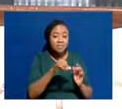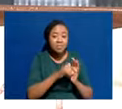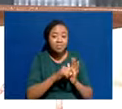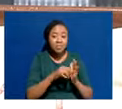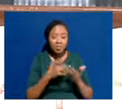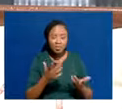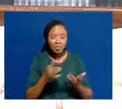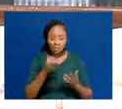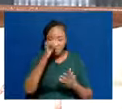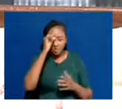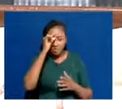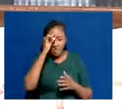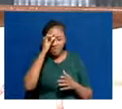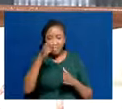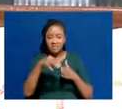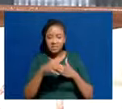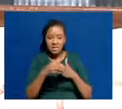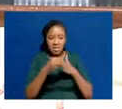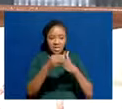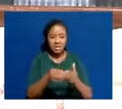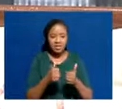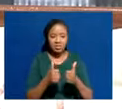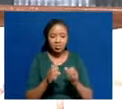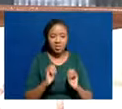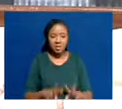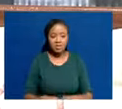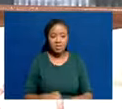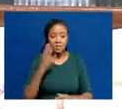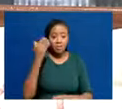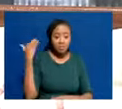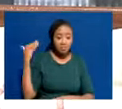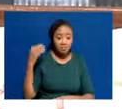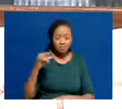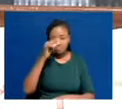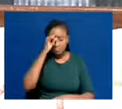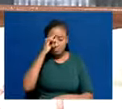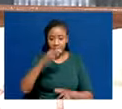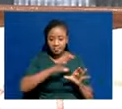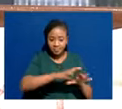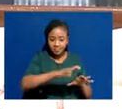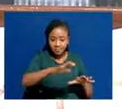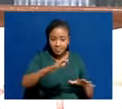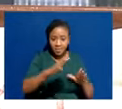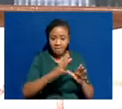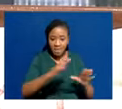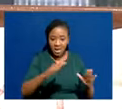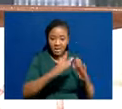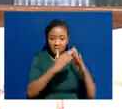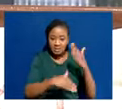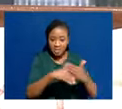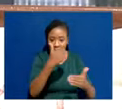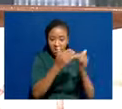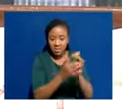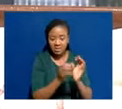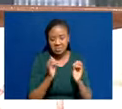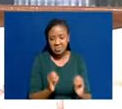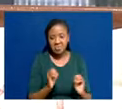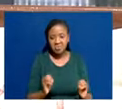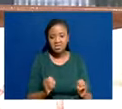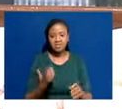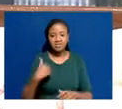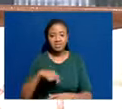government because government for the years didn't expand markets. We didn't create spaces for them to trade because street trade is there with us. And so what